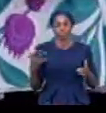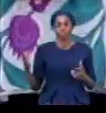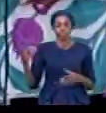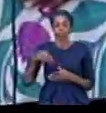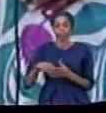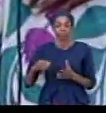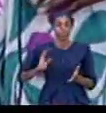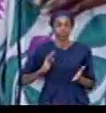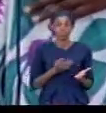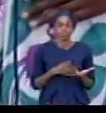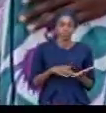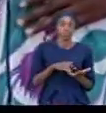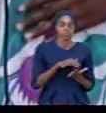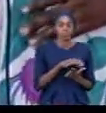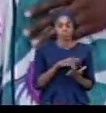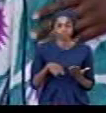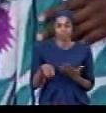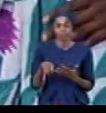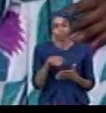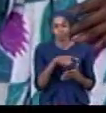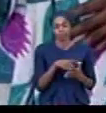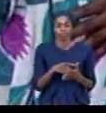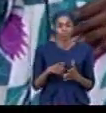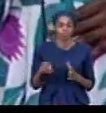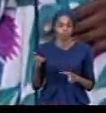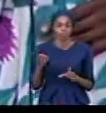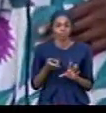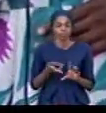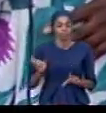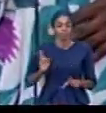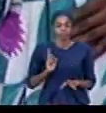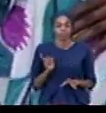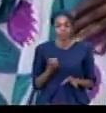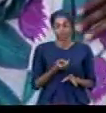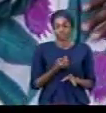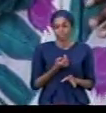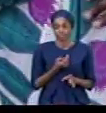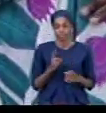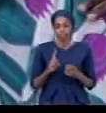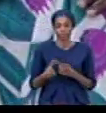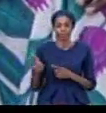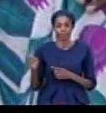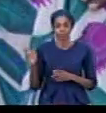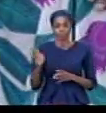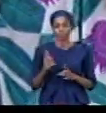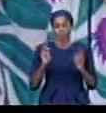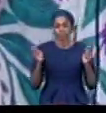Join me and let's celebrate together for the thing God has done in our midst.